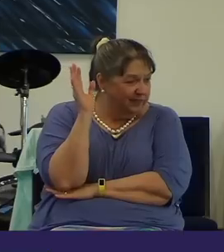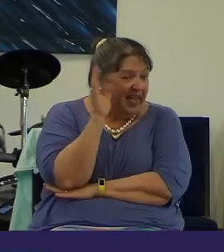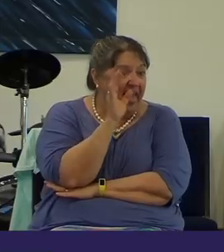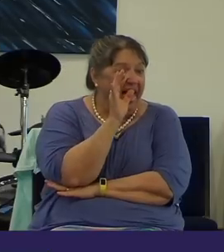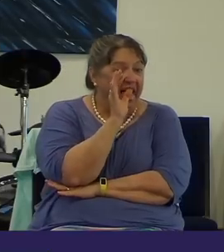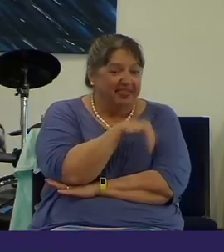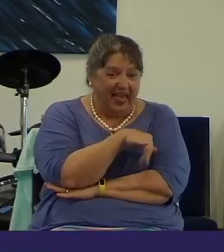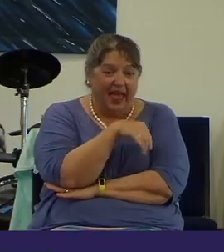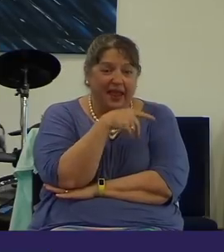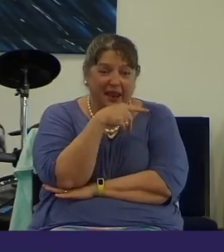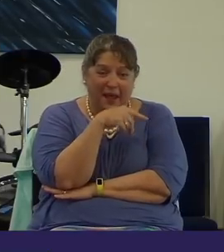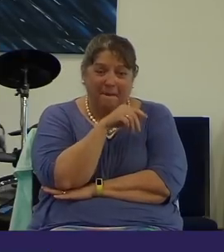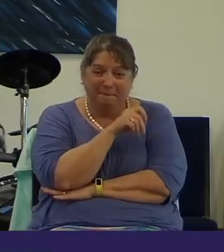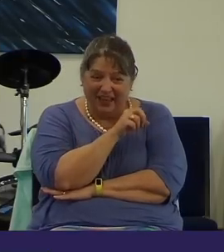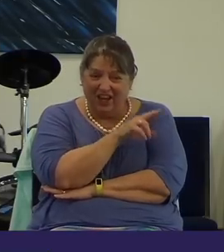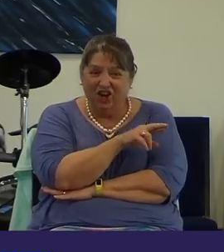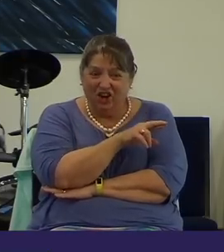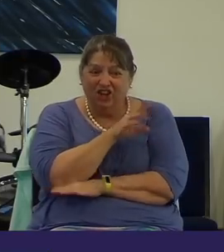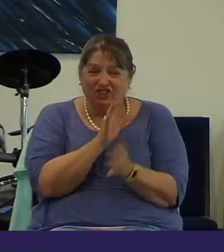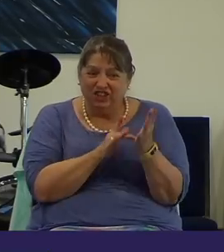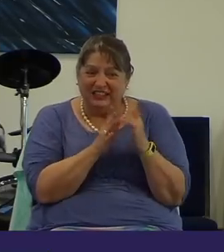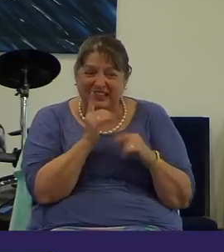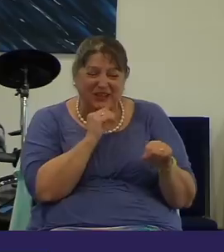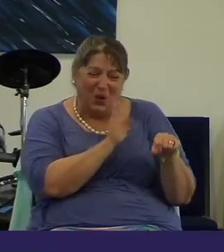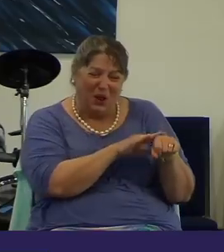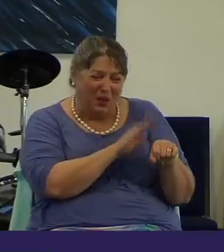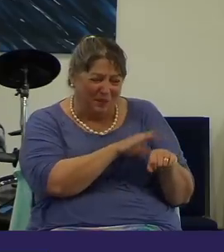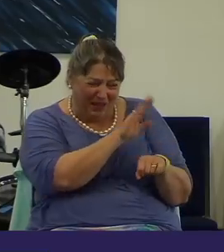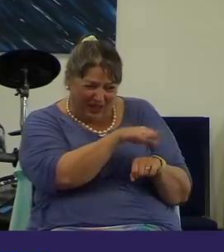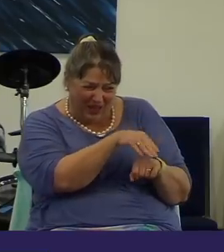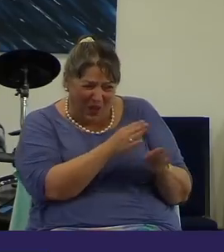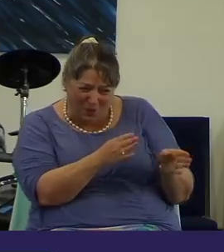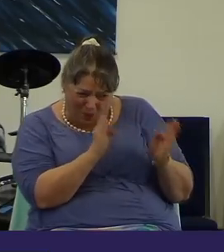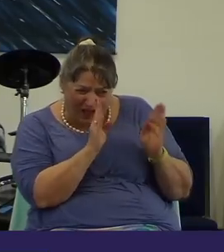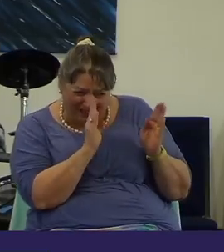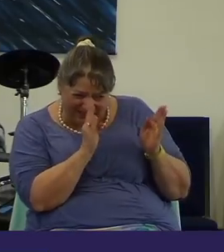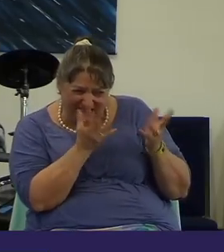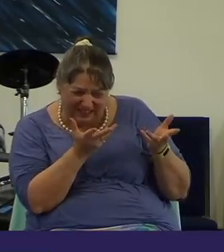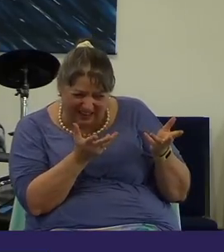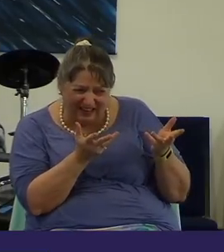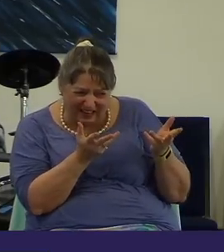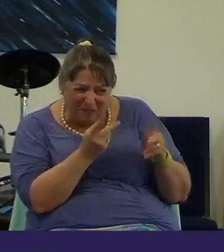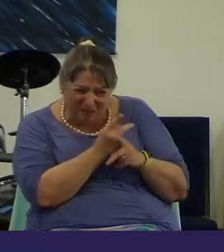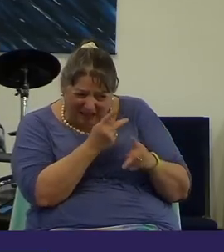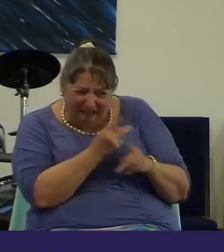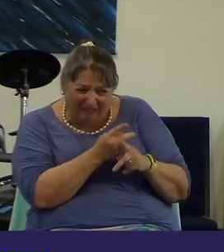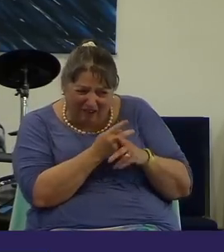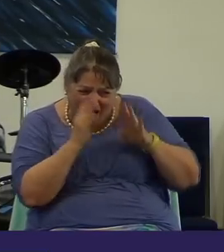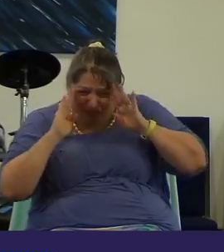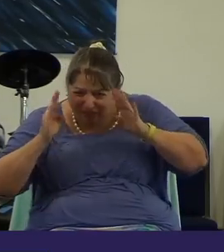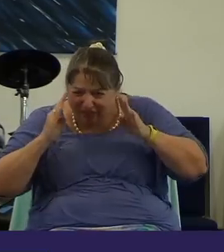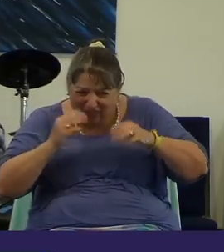Jesus told to stay there and watch, who was told, make sure,